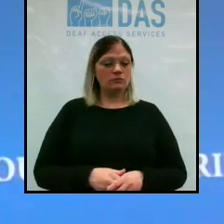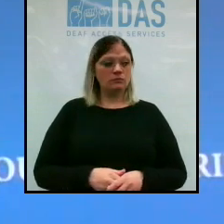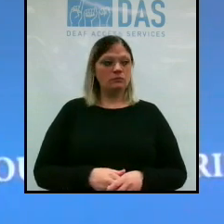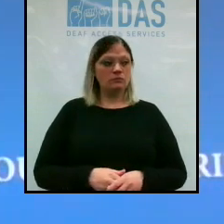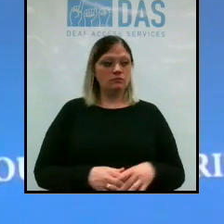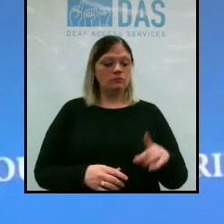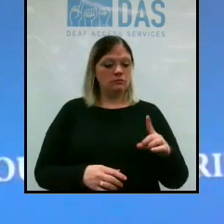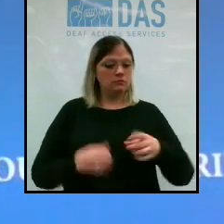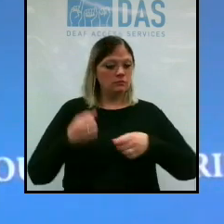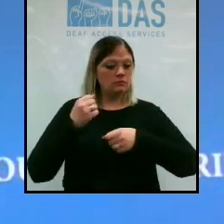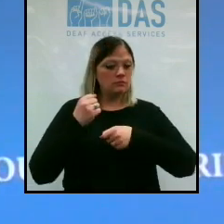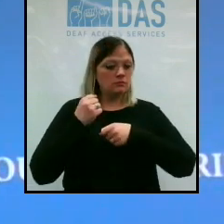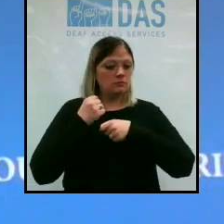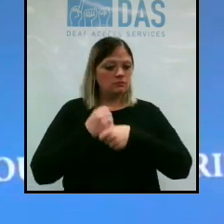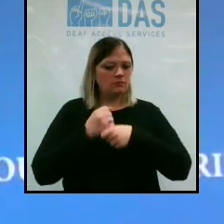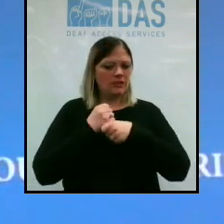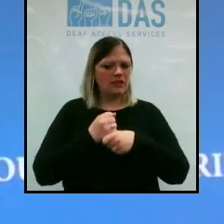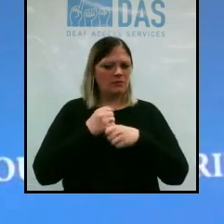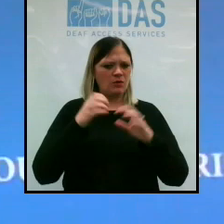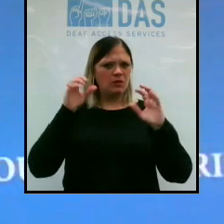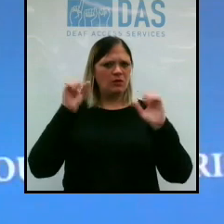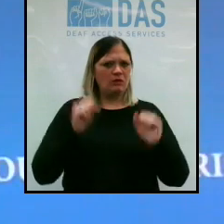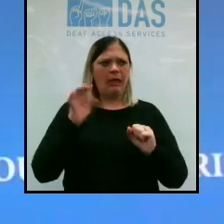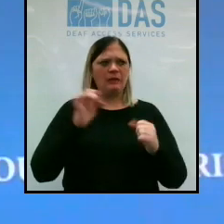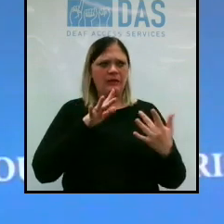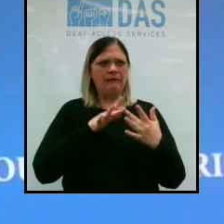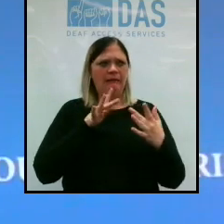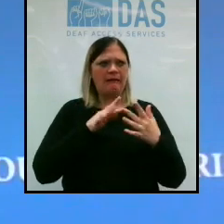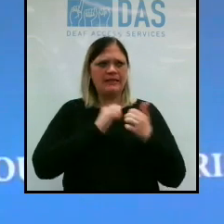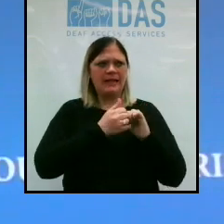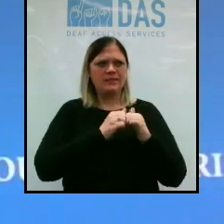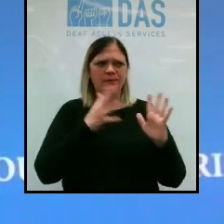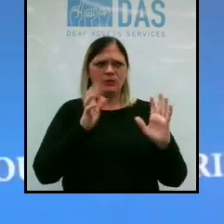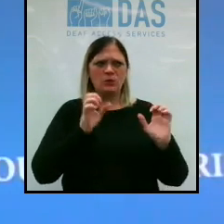Mark. Baseball can be a contact sport. I just want to make that totally well,